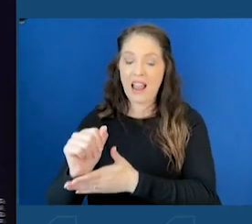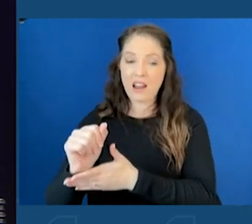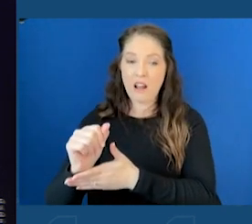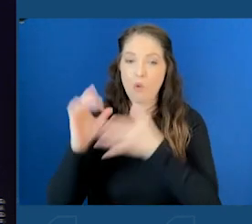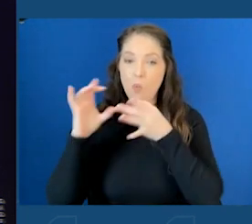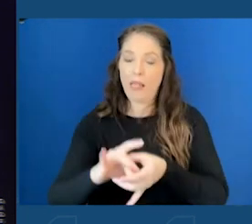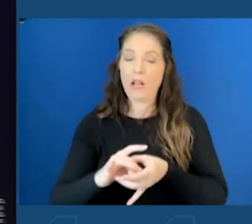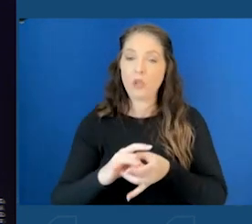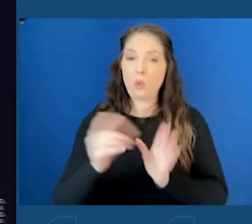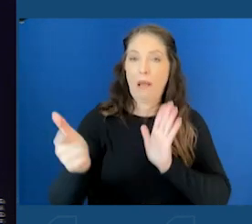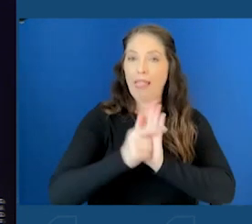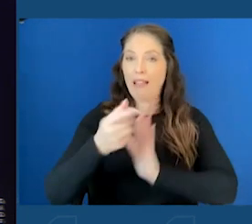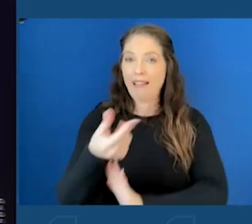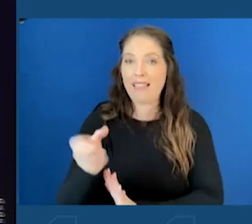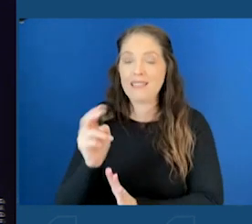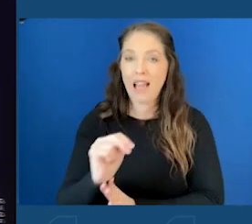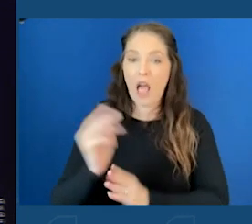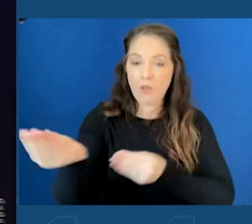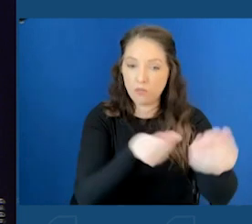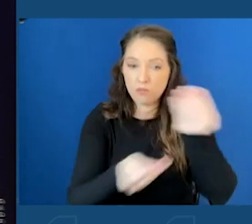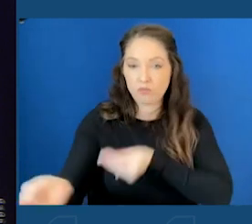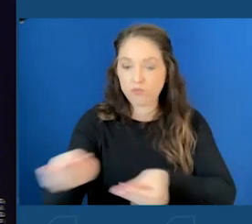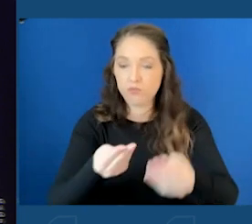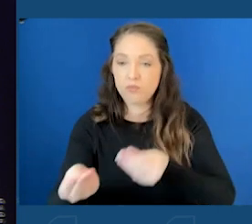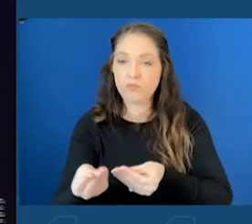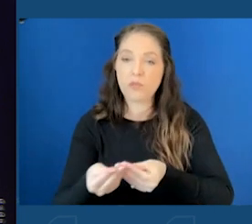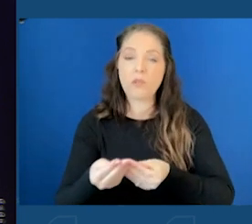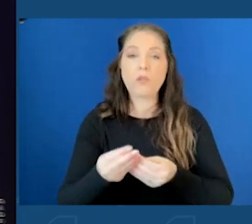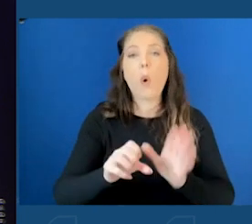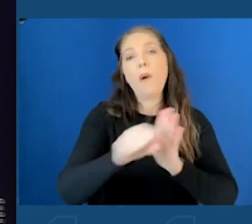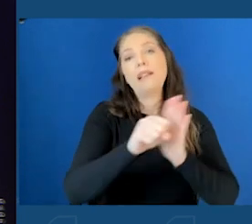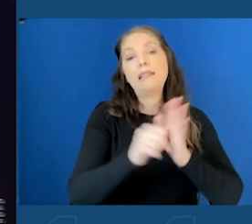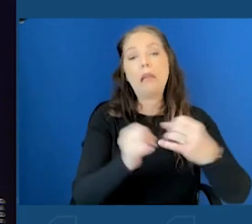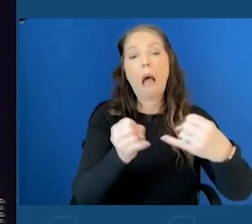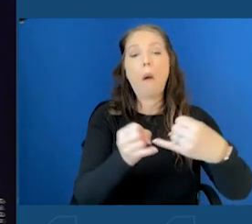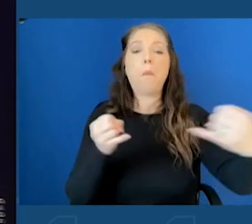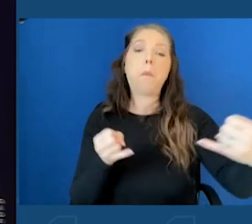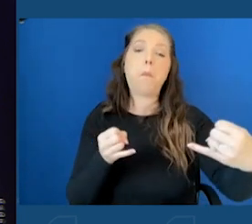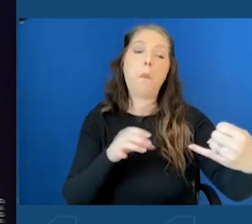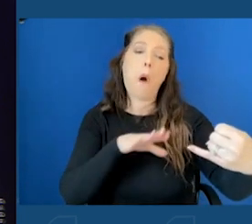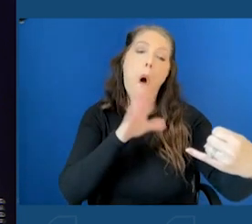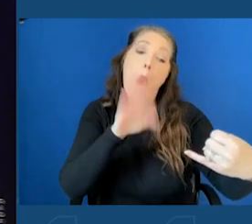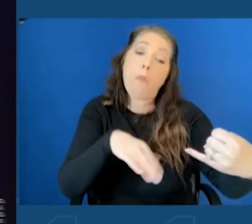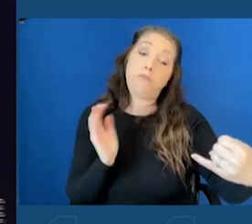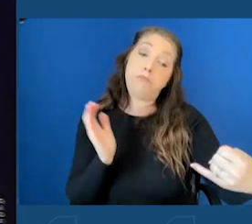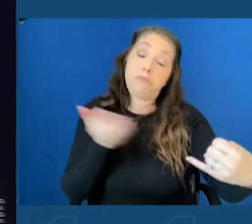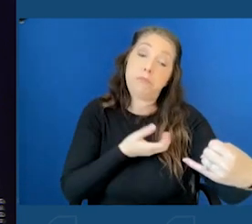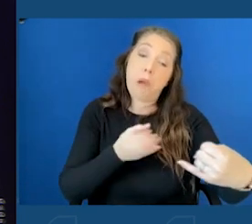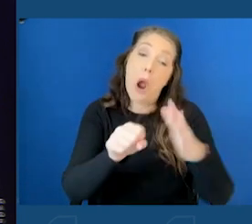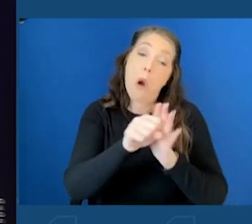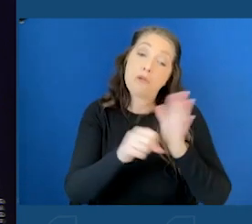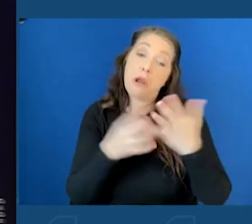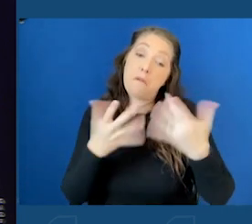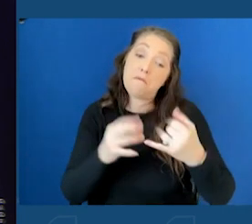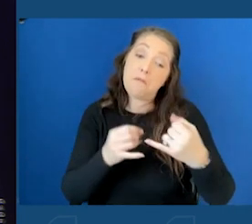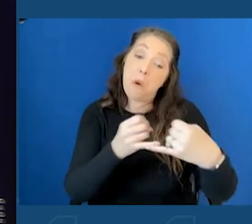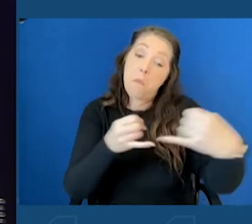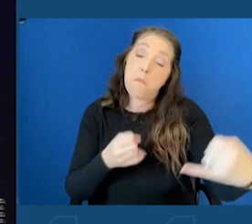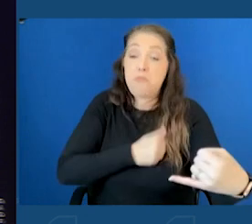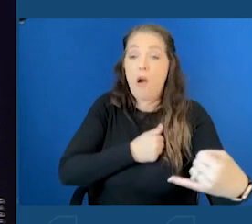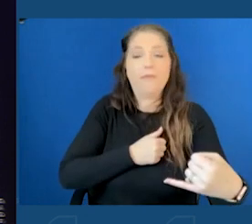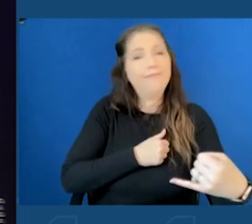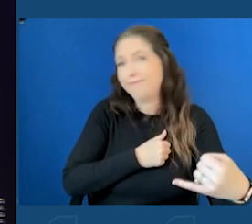trafficking. Instead of just stopping at state lines and the next law enforcement agency has to deal with it, we're working in a concerted effort here.